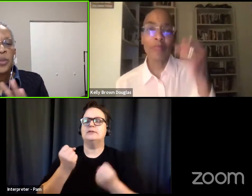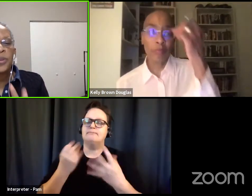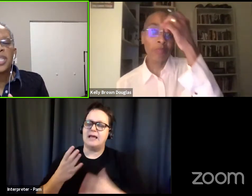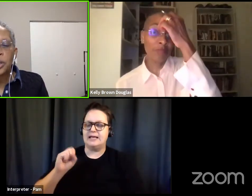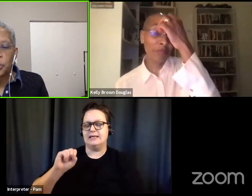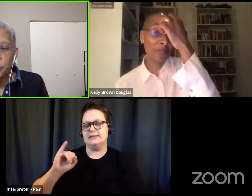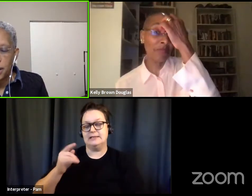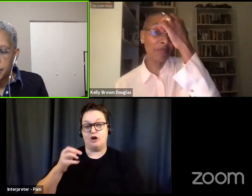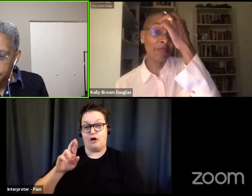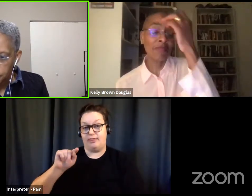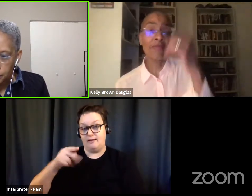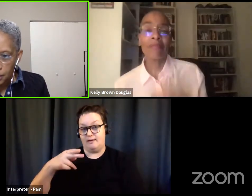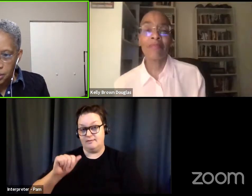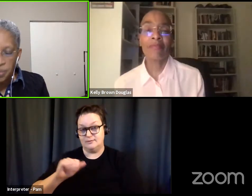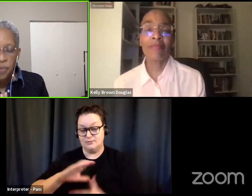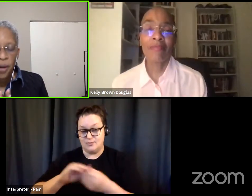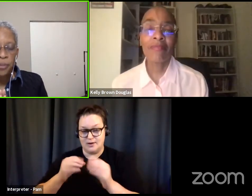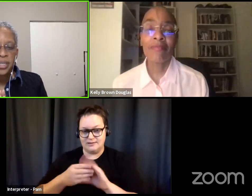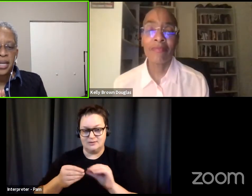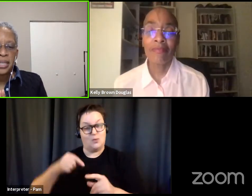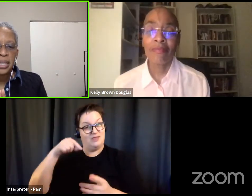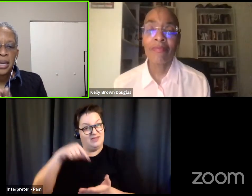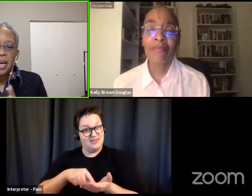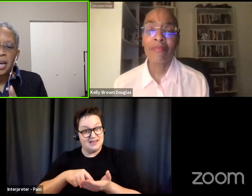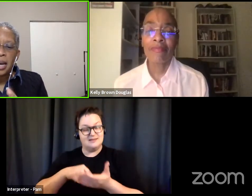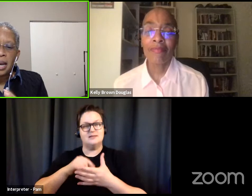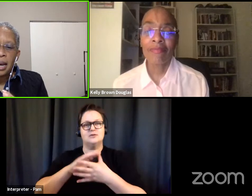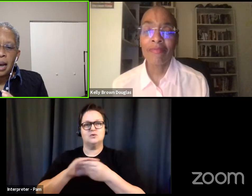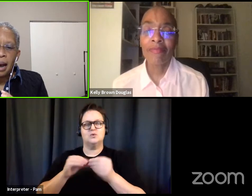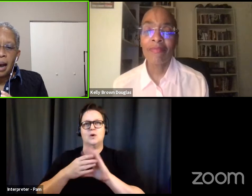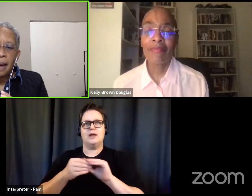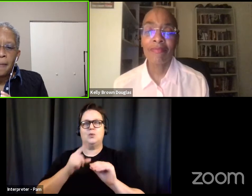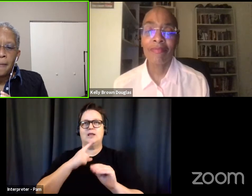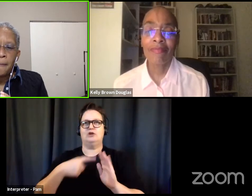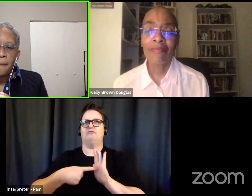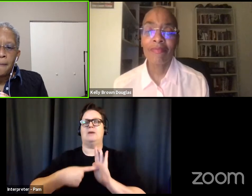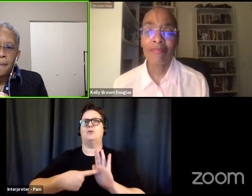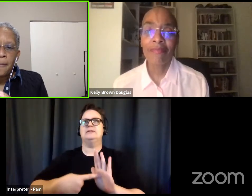So this particular one, to me, represents